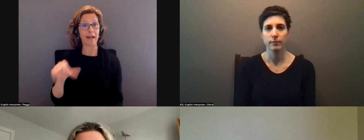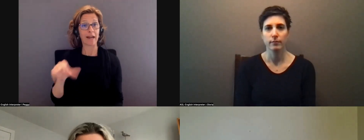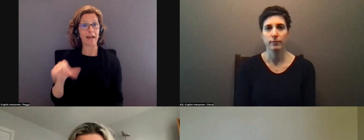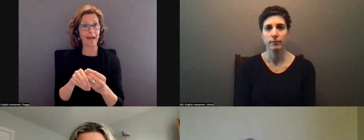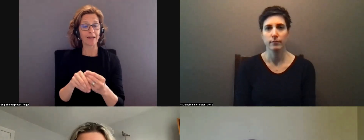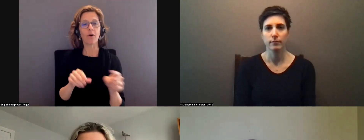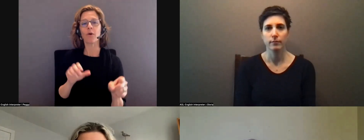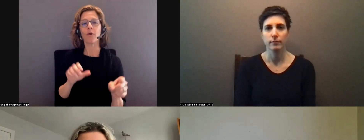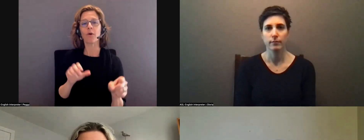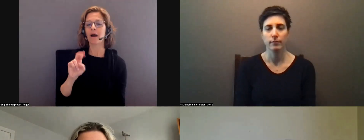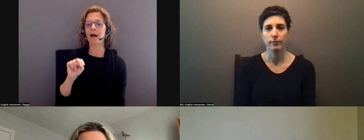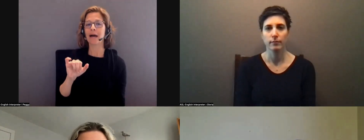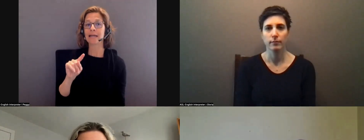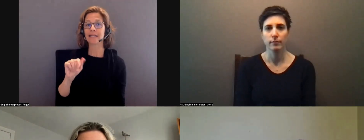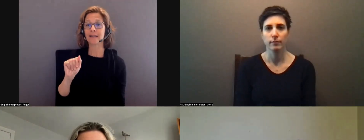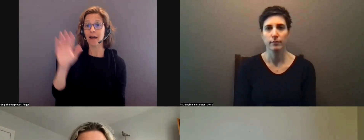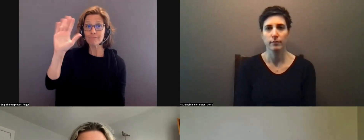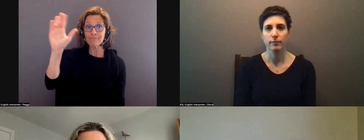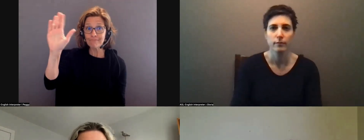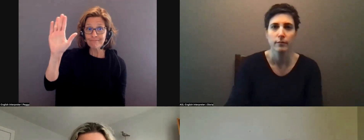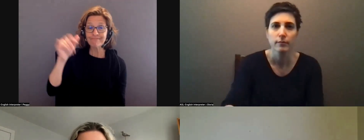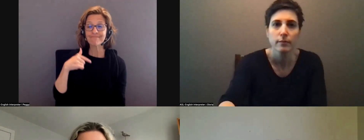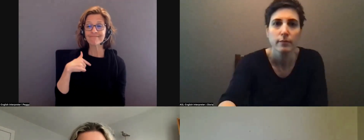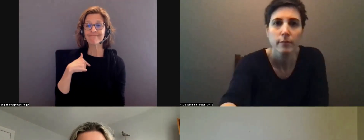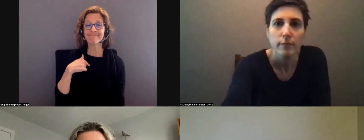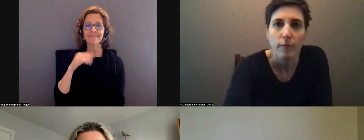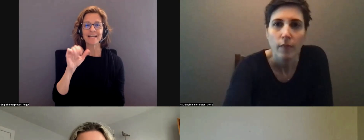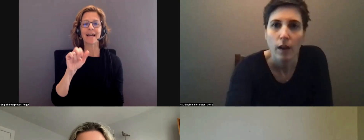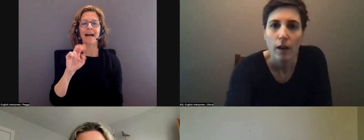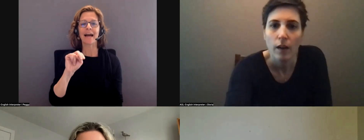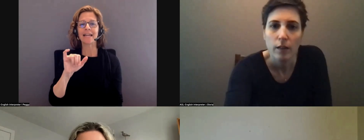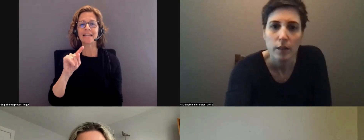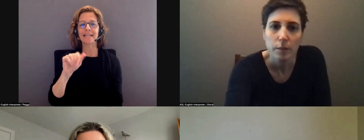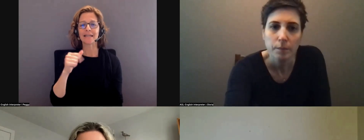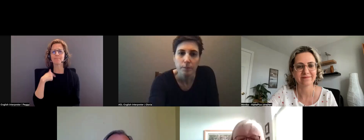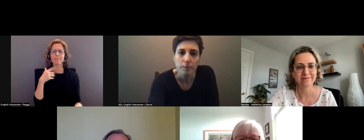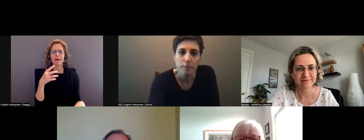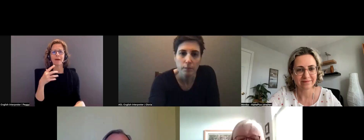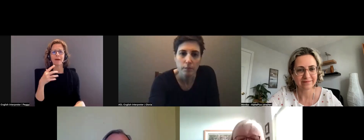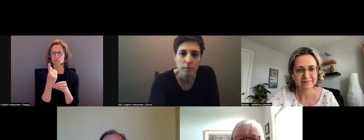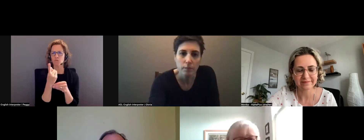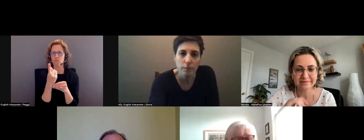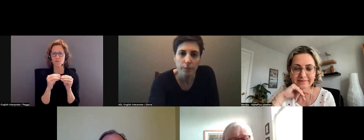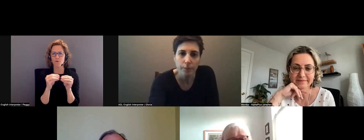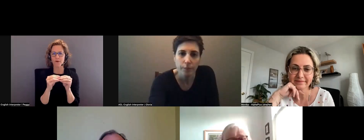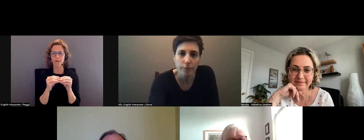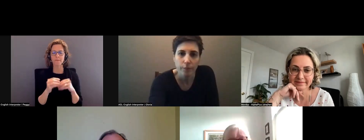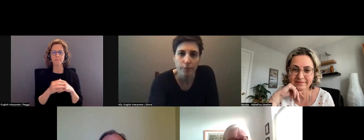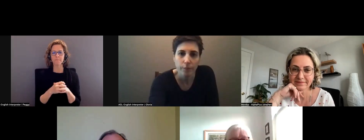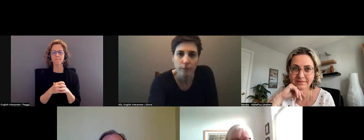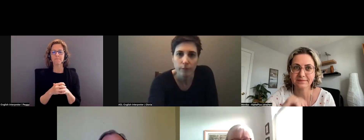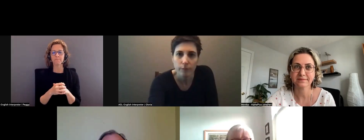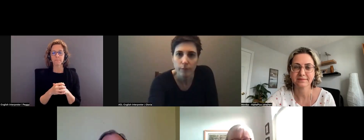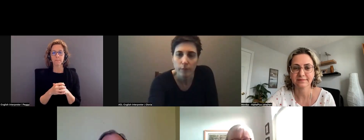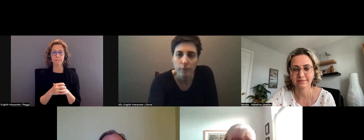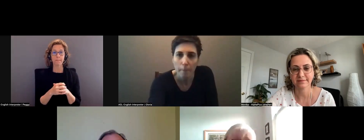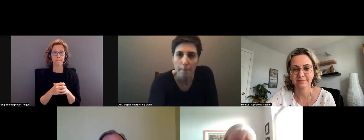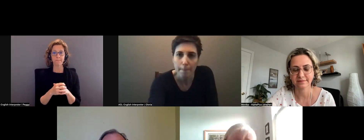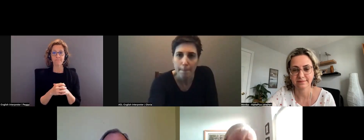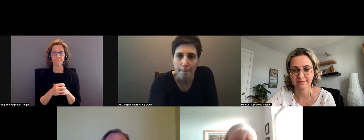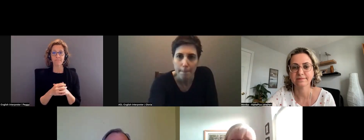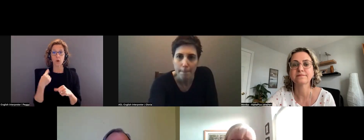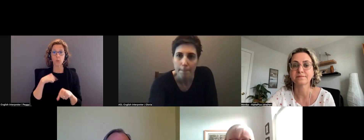Monica, it's Anita. I just wanted to say one thing we've been doing is we've been using